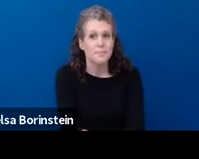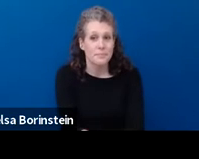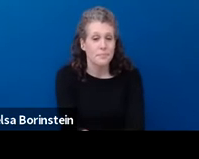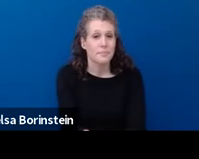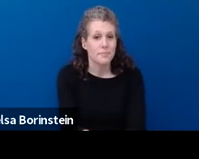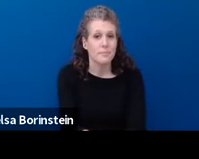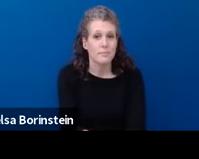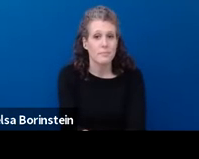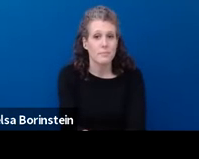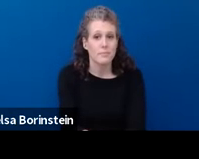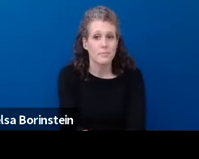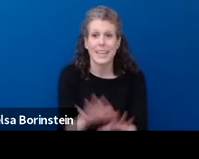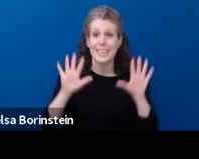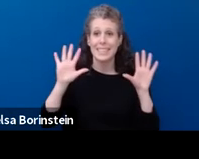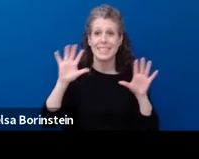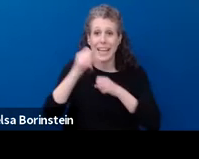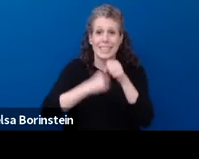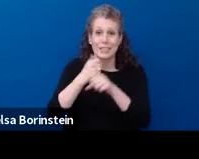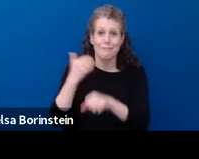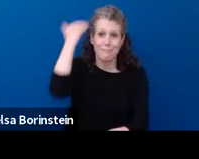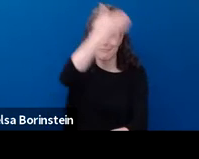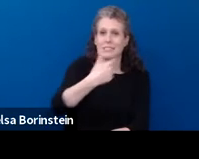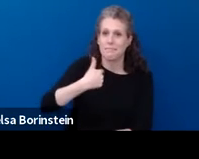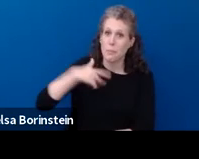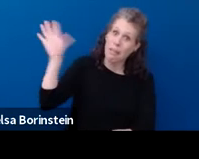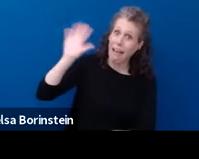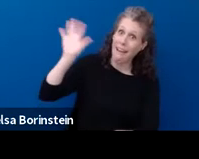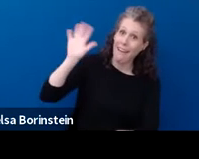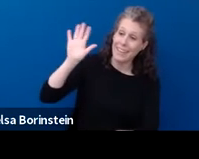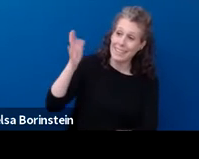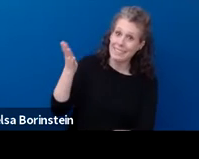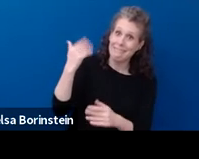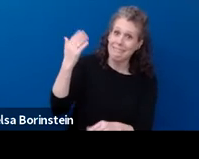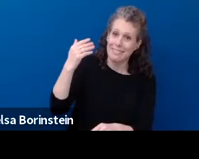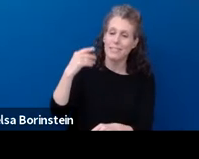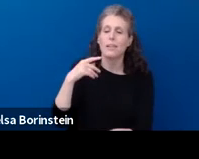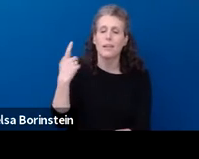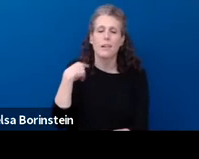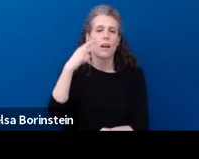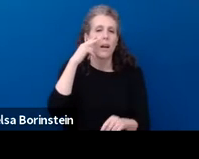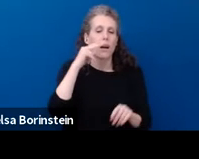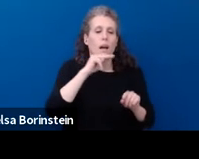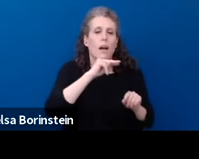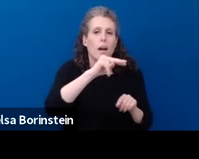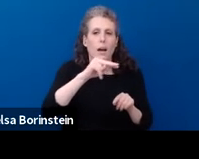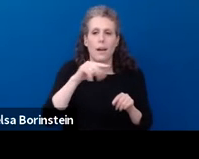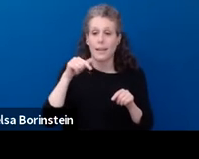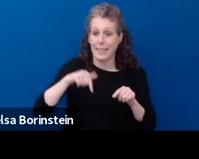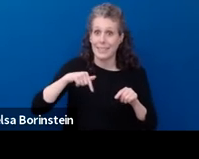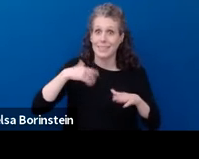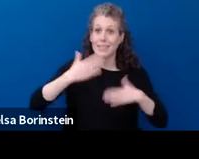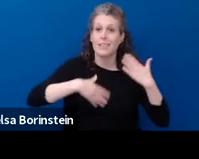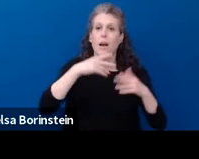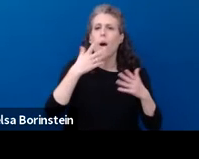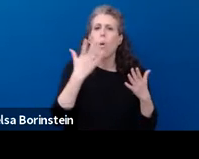will reach out to you again in 10 years and see we can make sure to monitor the results of this.